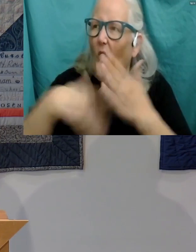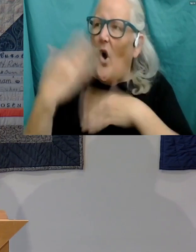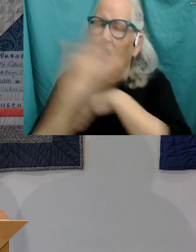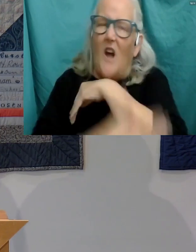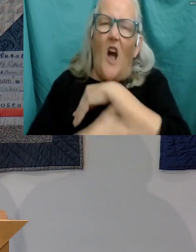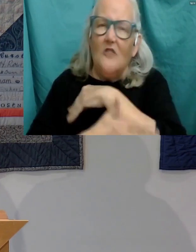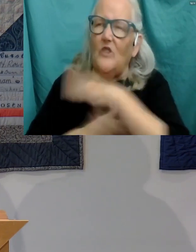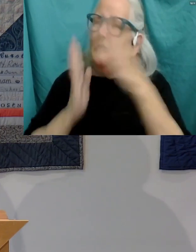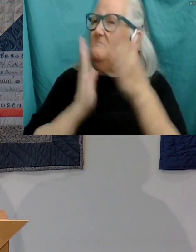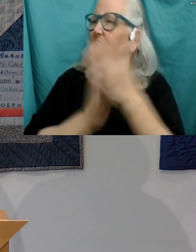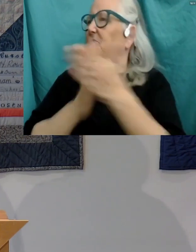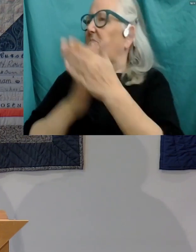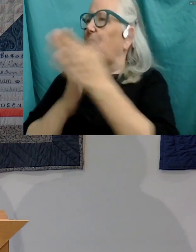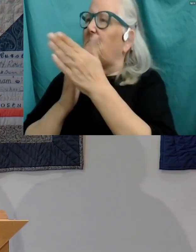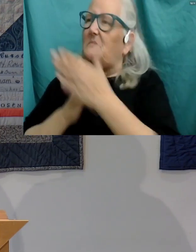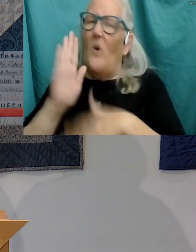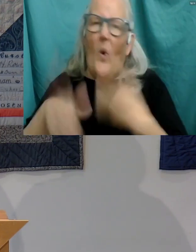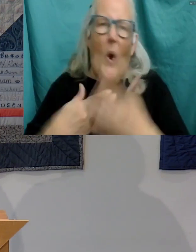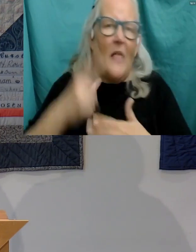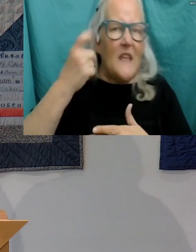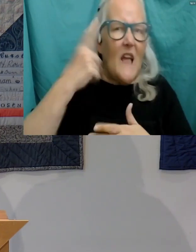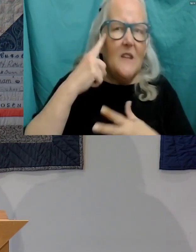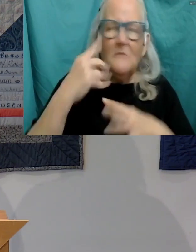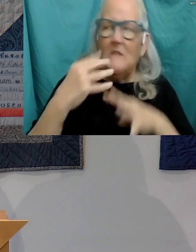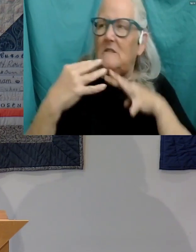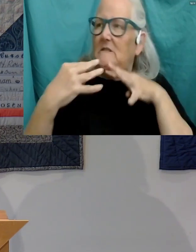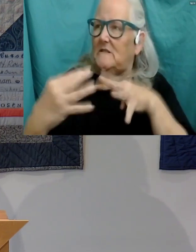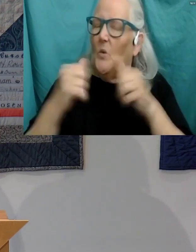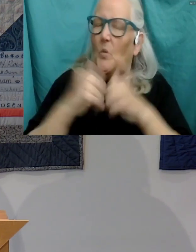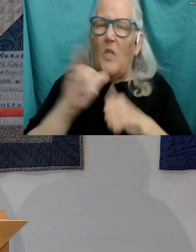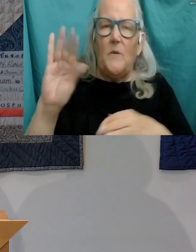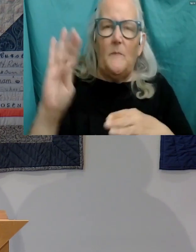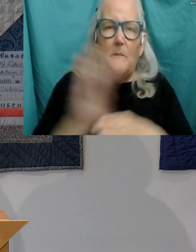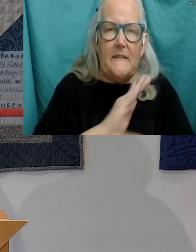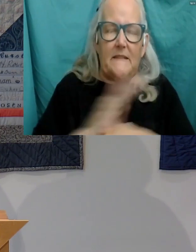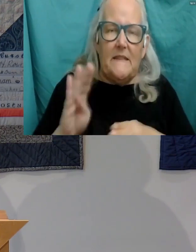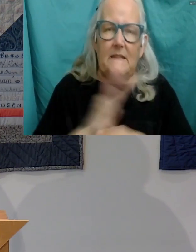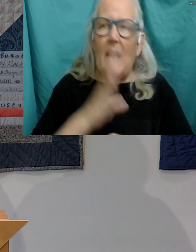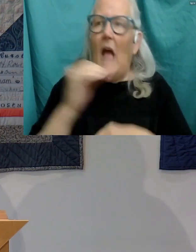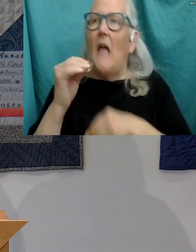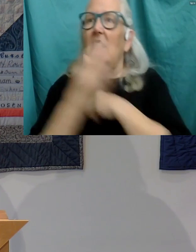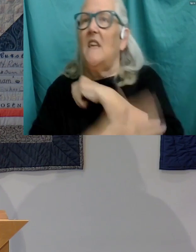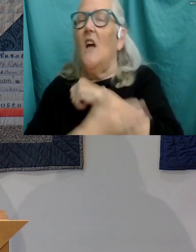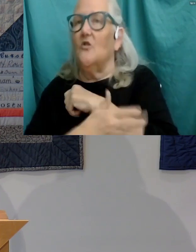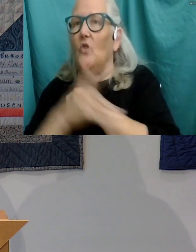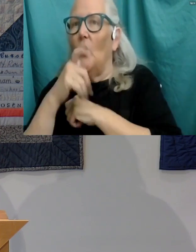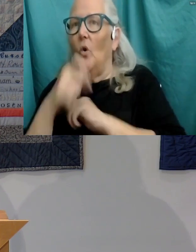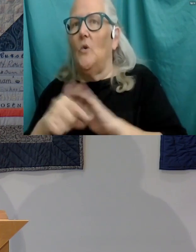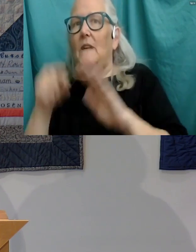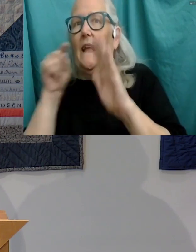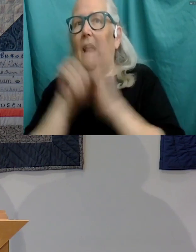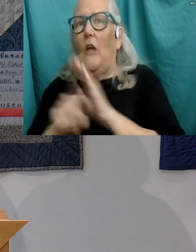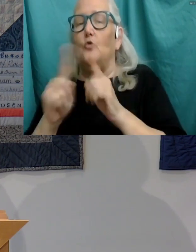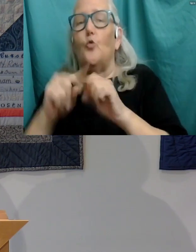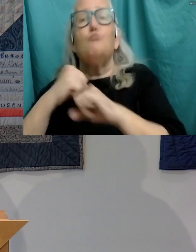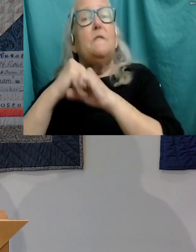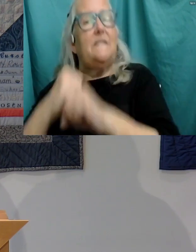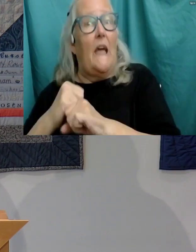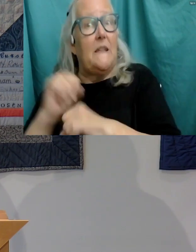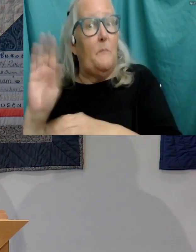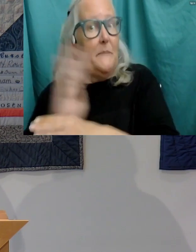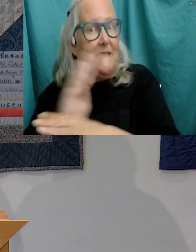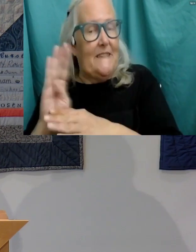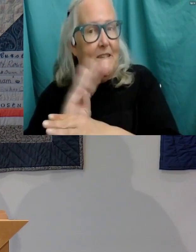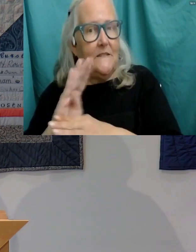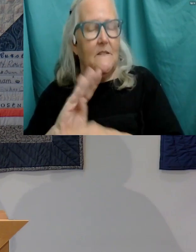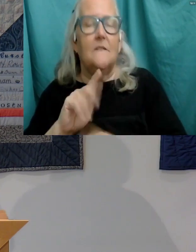with the companies of their time, and the nations that killed to protect those companies, only lived for a year or two. But